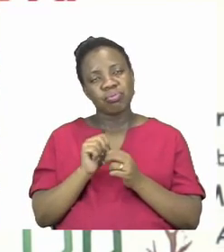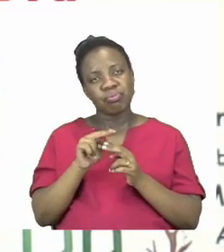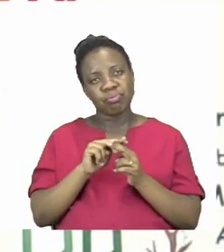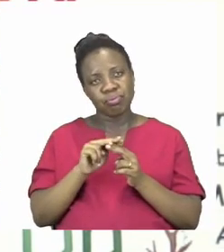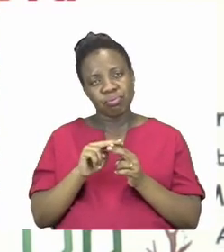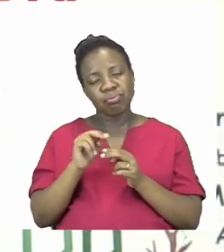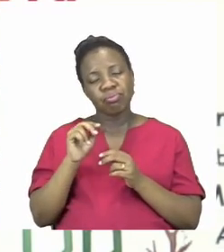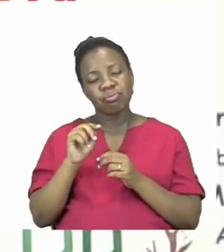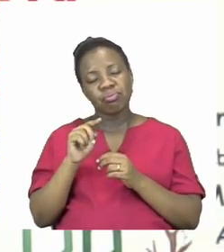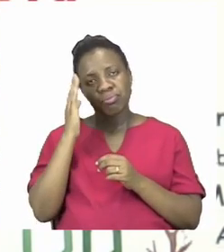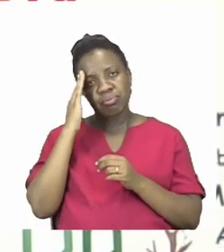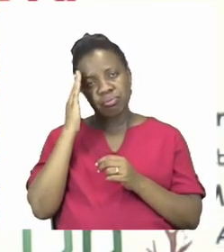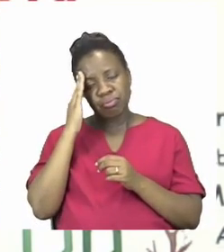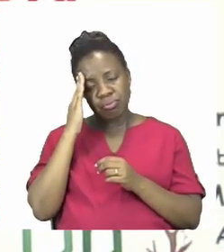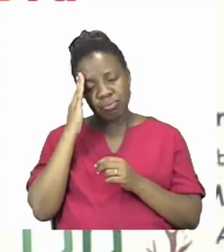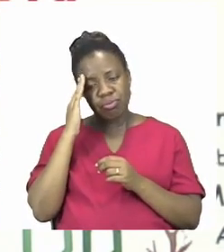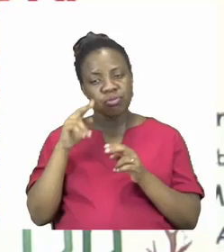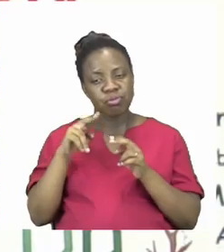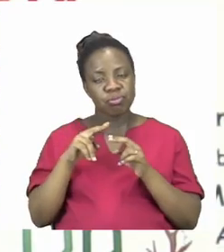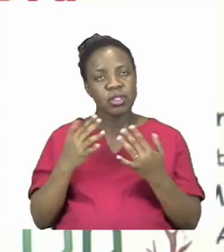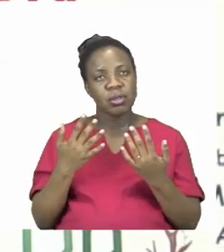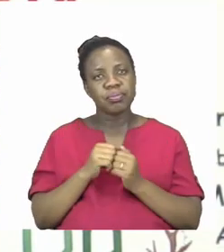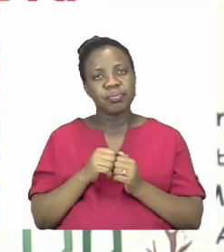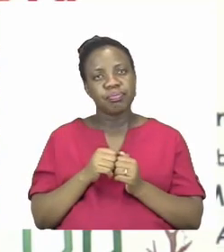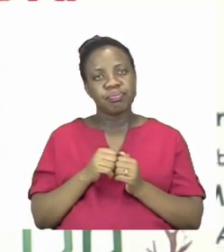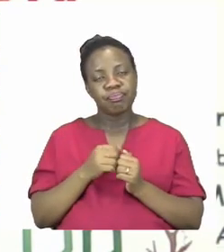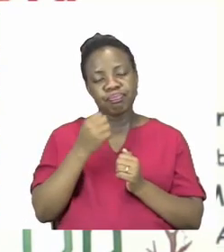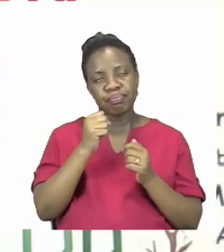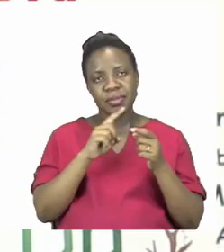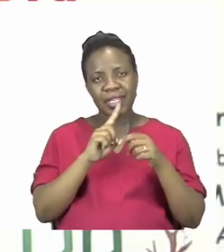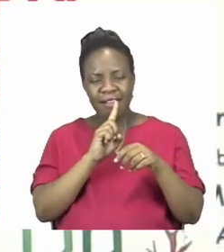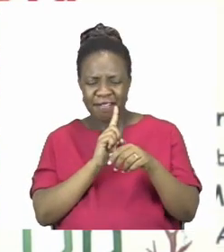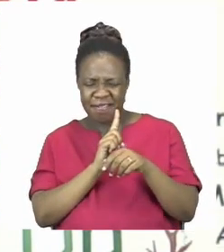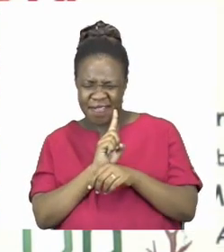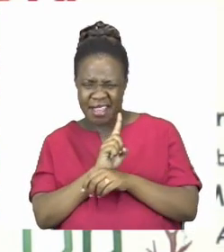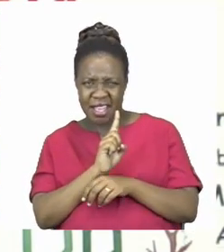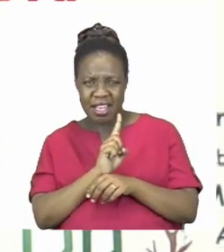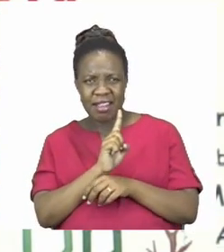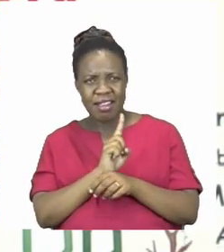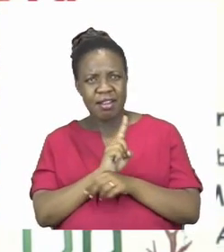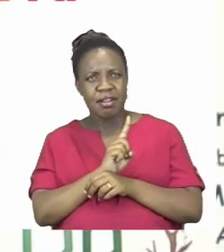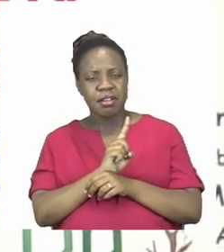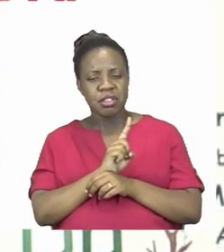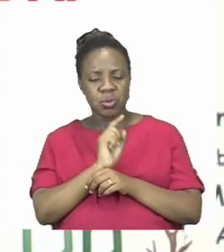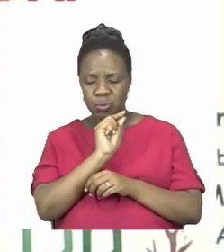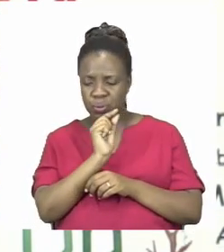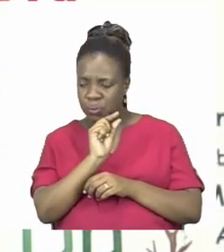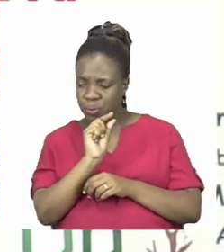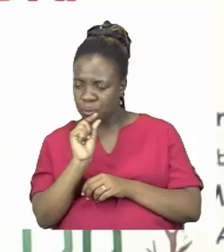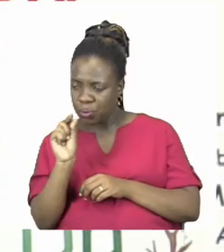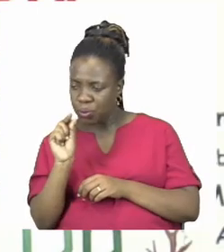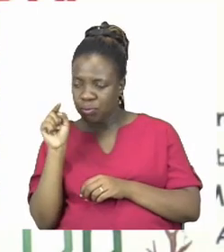what we do first. After that one, when you're done and putting your full stop, the next one to start the